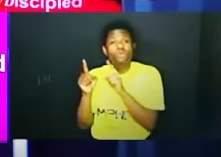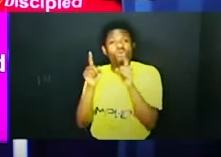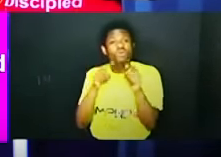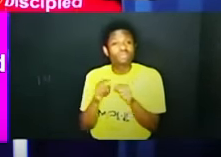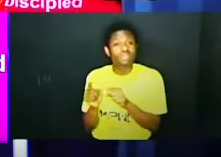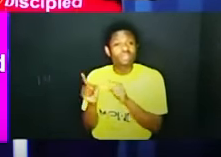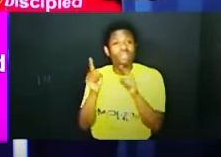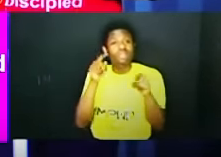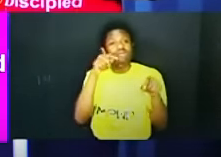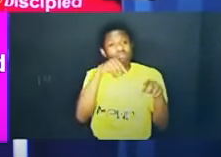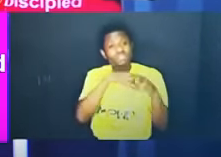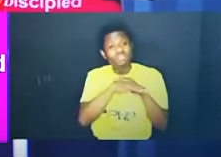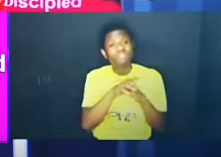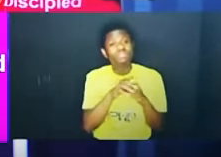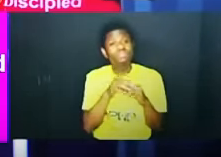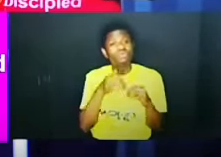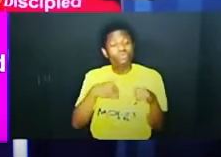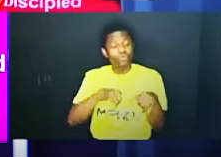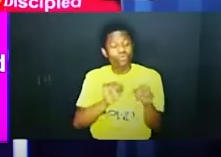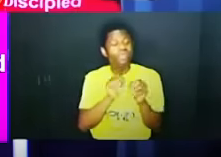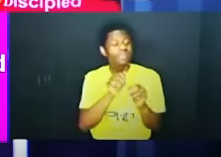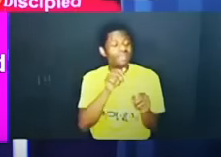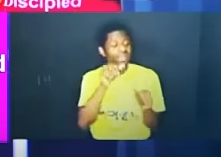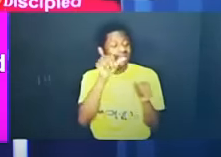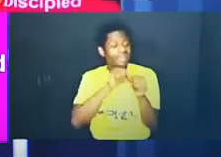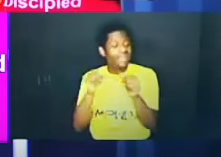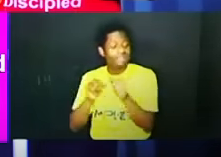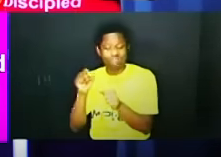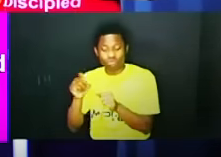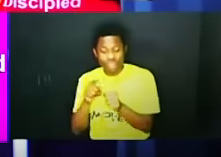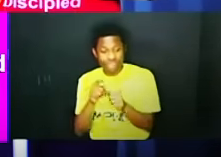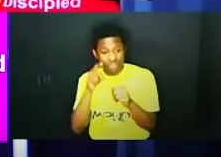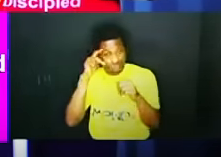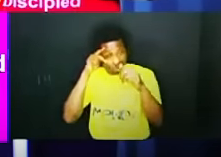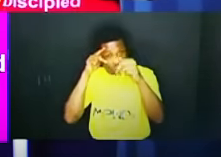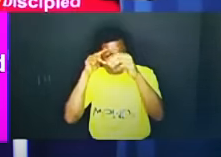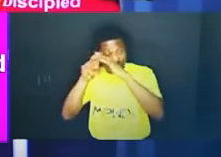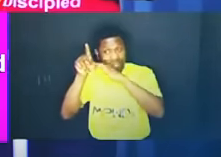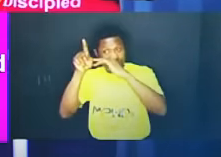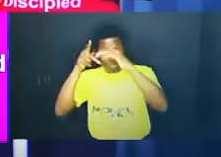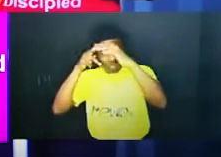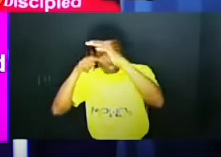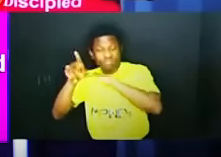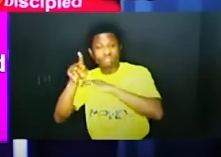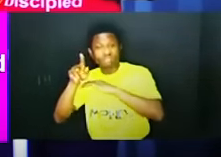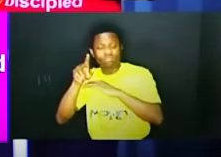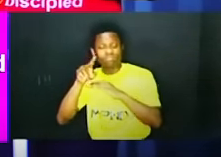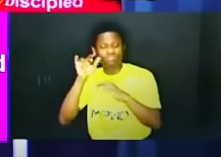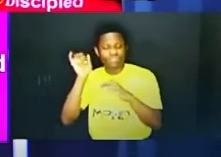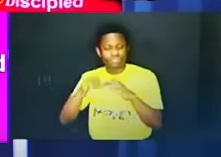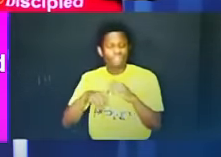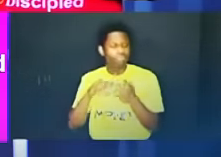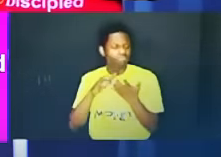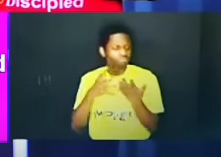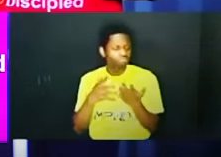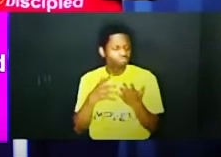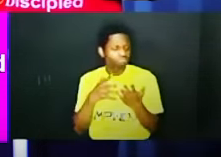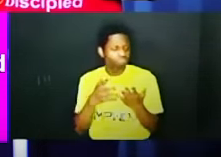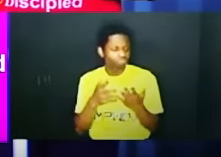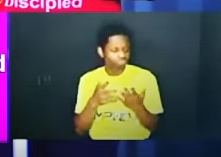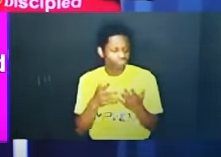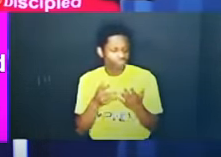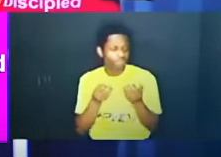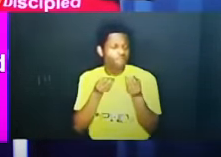while everyone is prophesying, they are convicted of sin and are brought